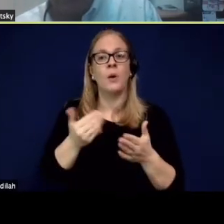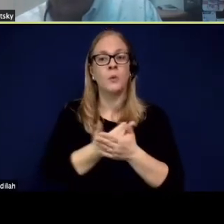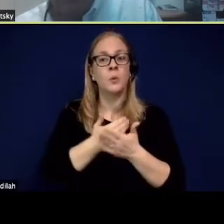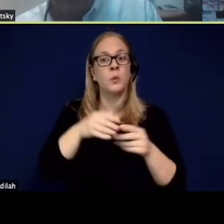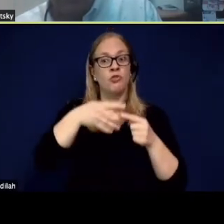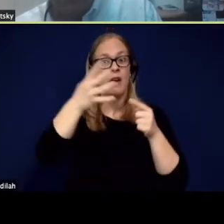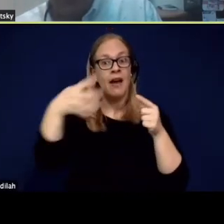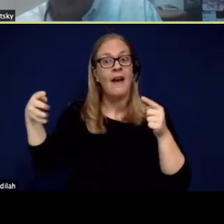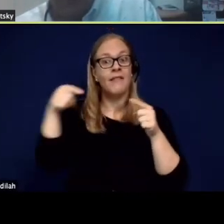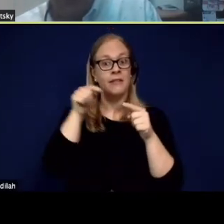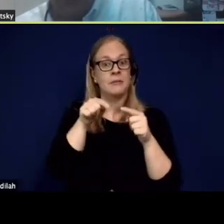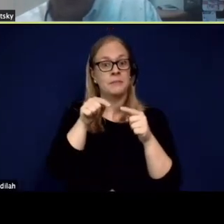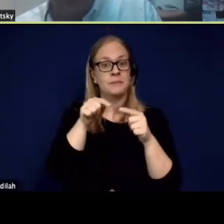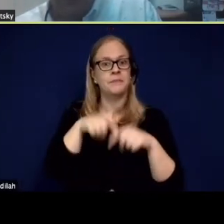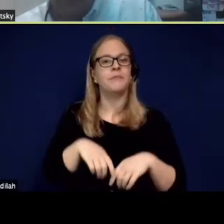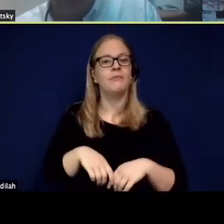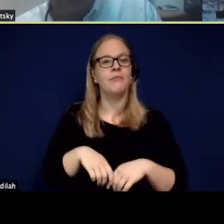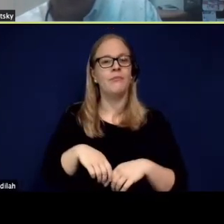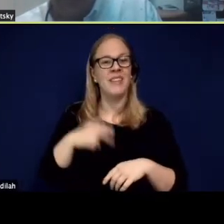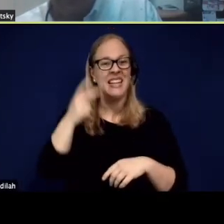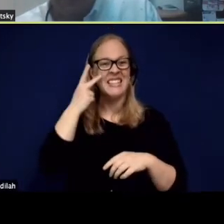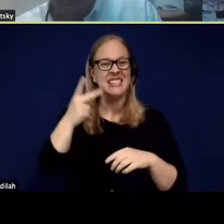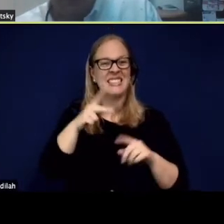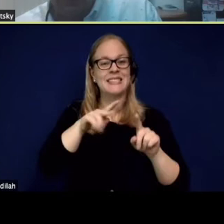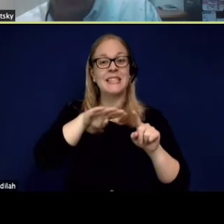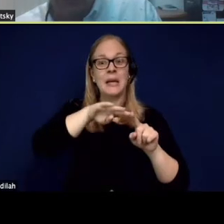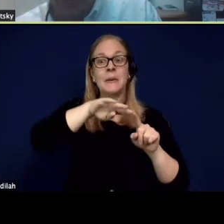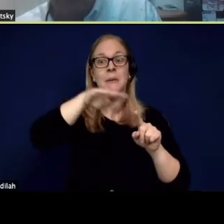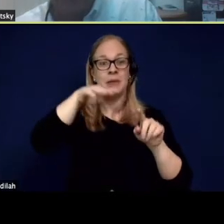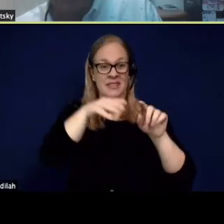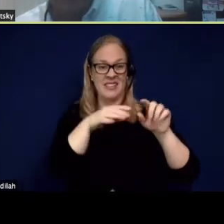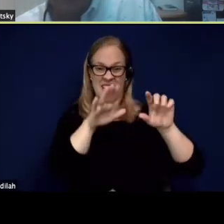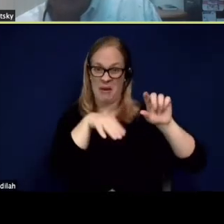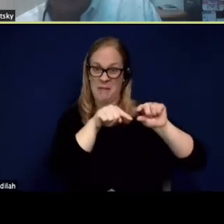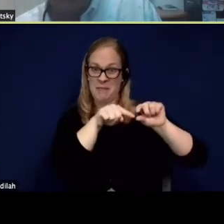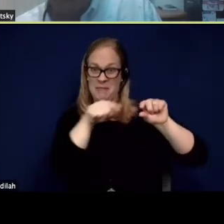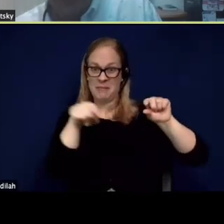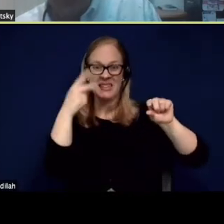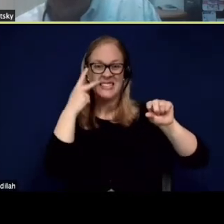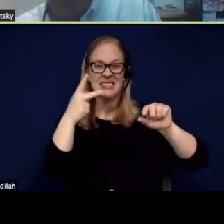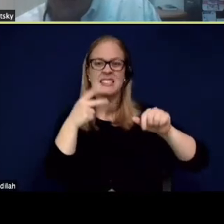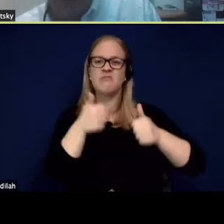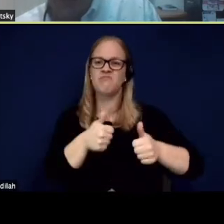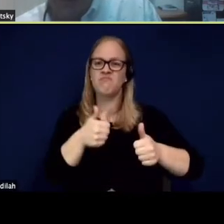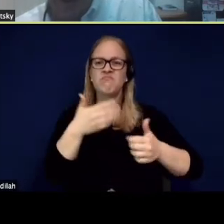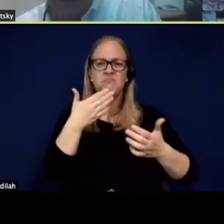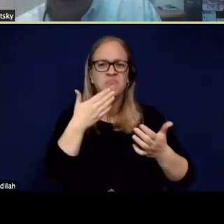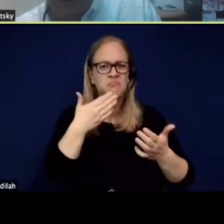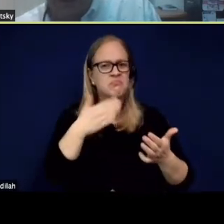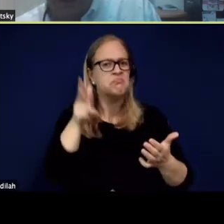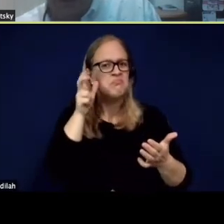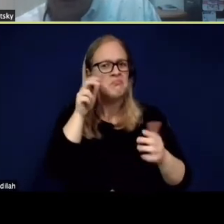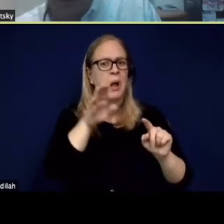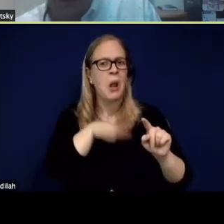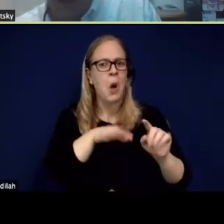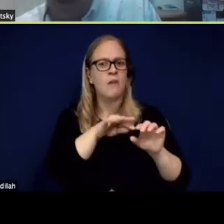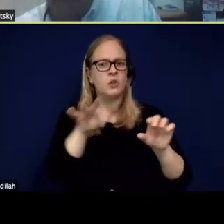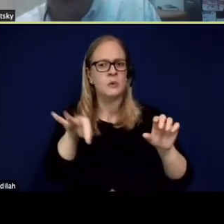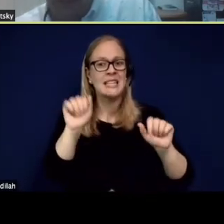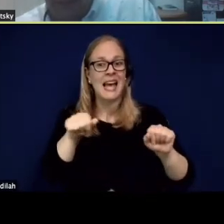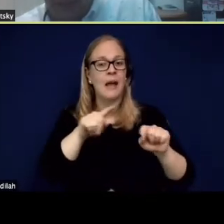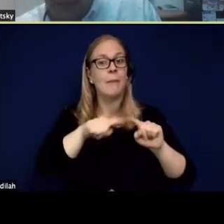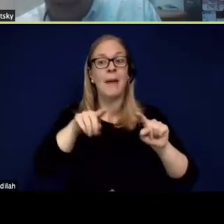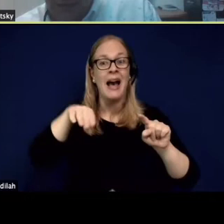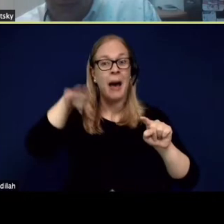see, pretend this is much better hearing the lows. Anything closer to the top, it's better hearing, and anything in the